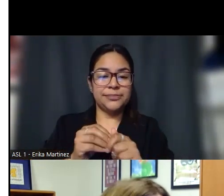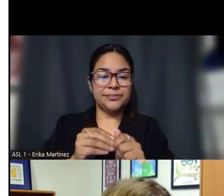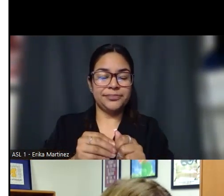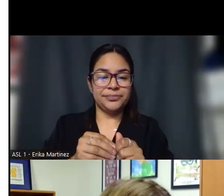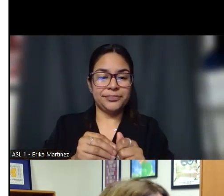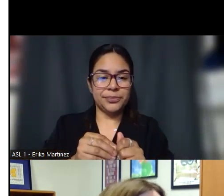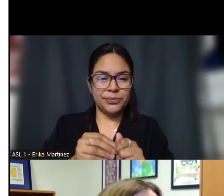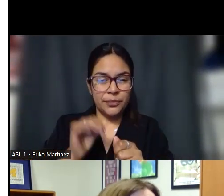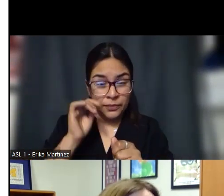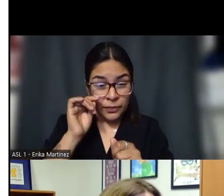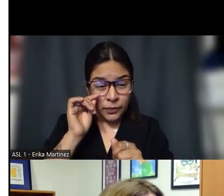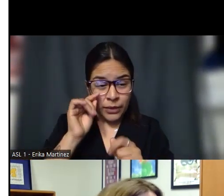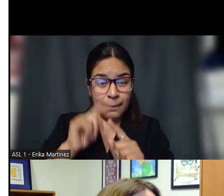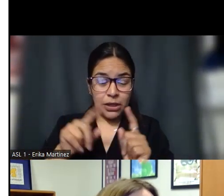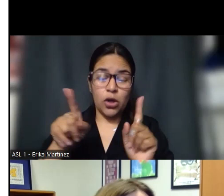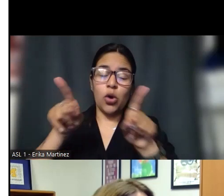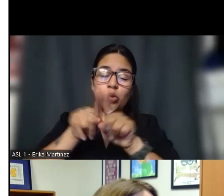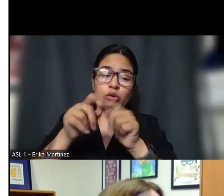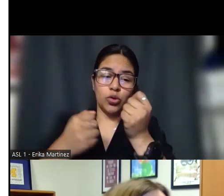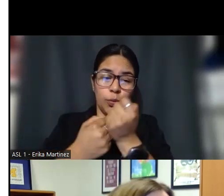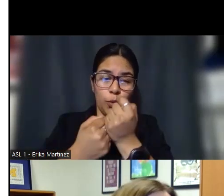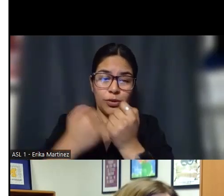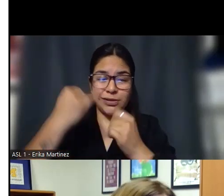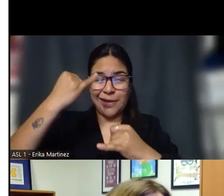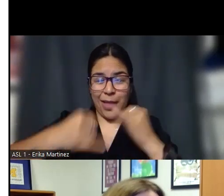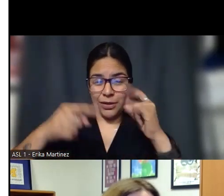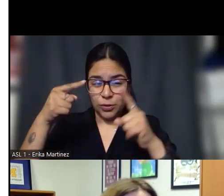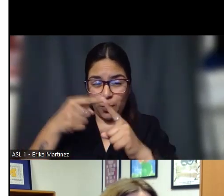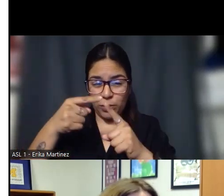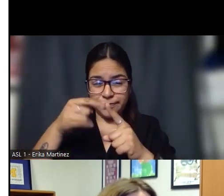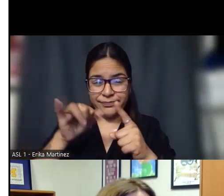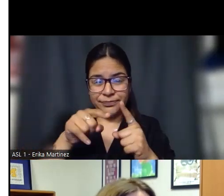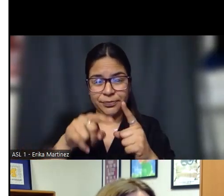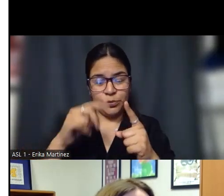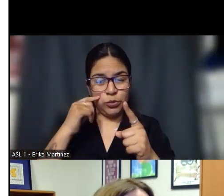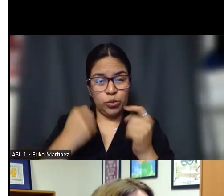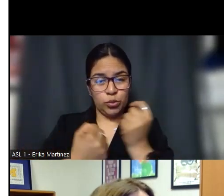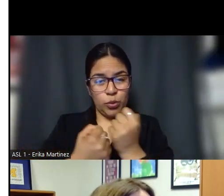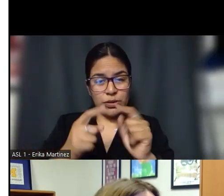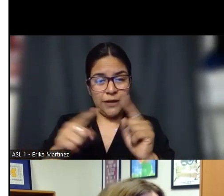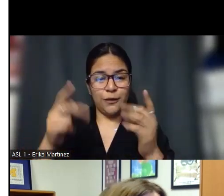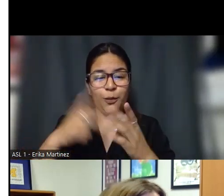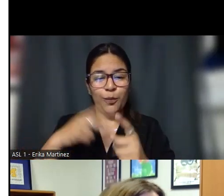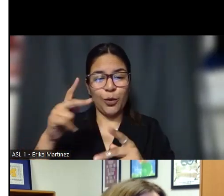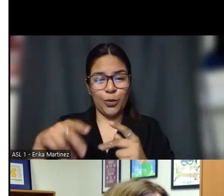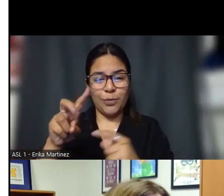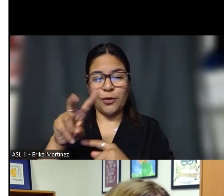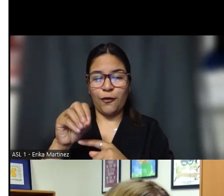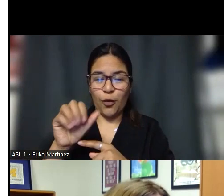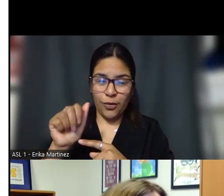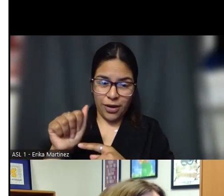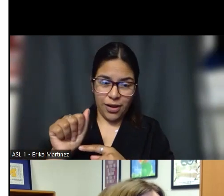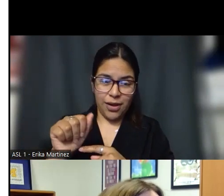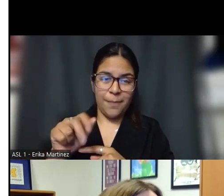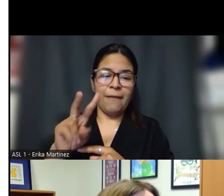the Cal VCB, but a lot of other programs. CJA, at times, money has been diverted over to the Stop Violence